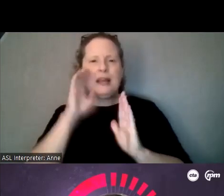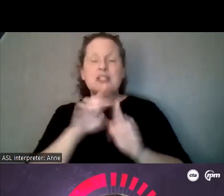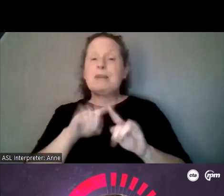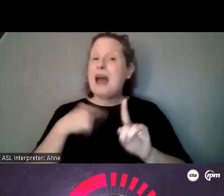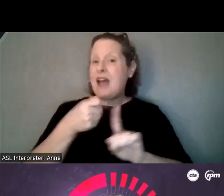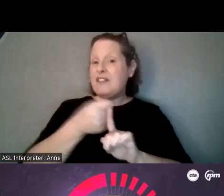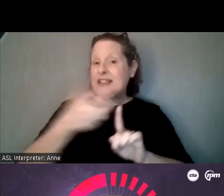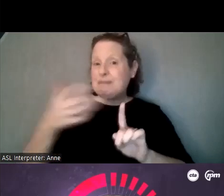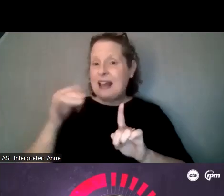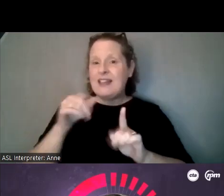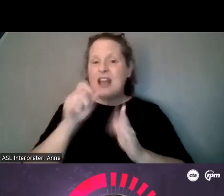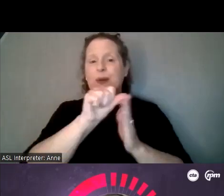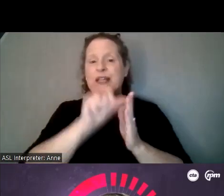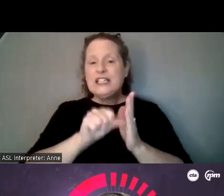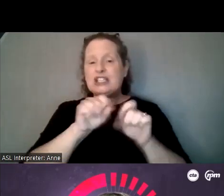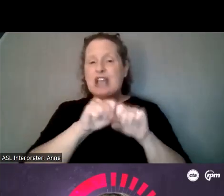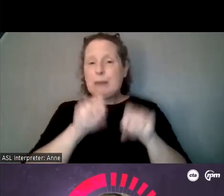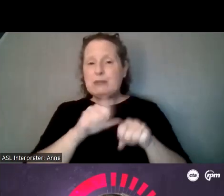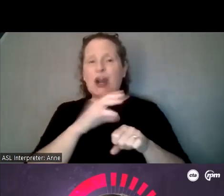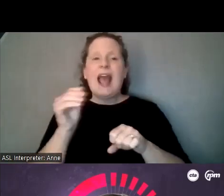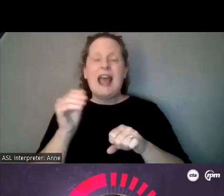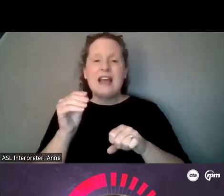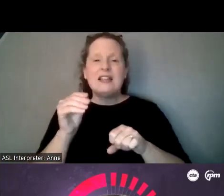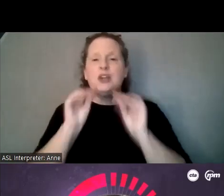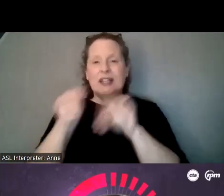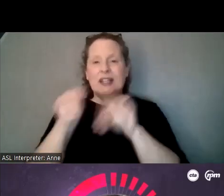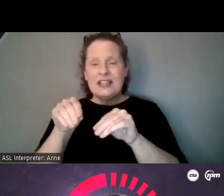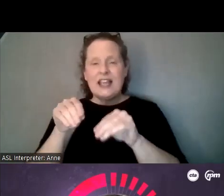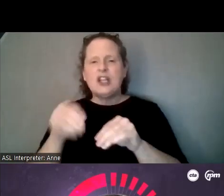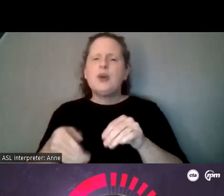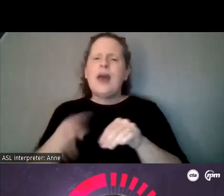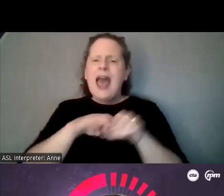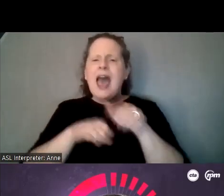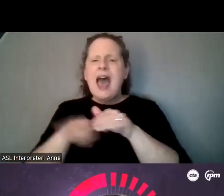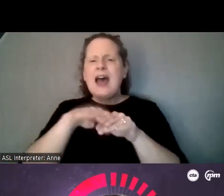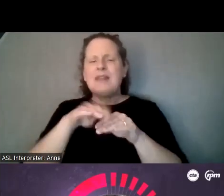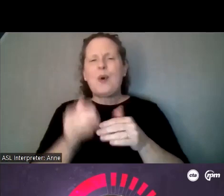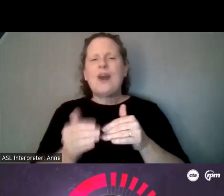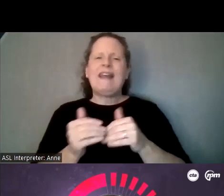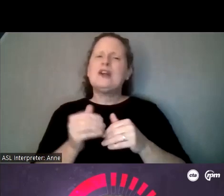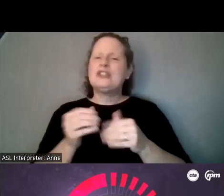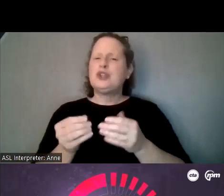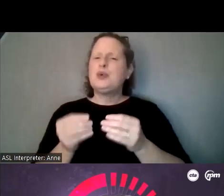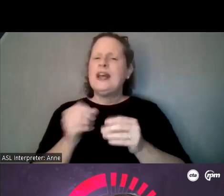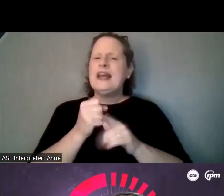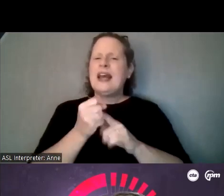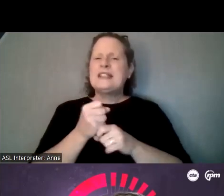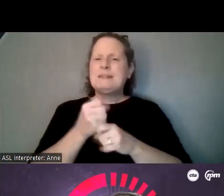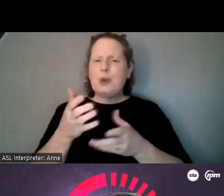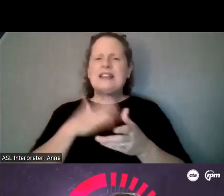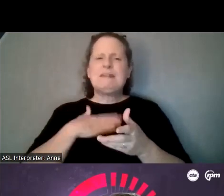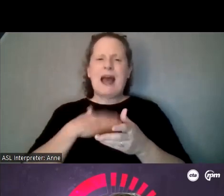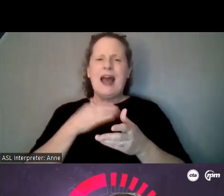to sculpture and the installation to add more complex layers to express my ideas in my work. So tonight I